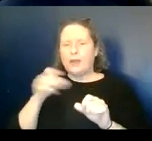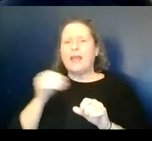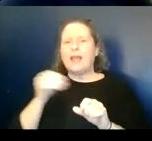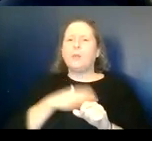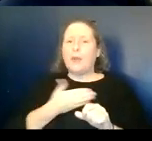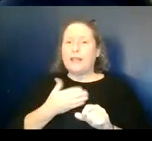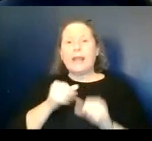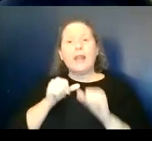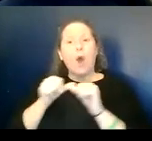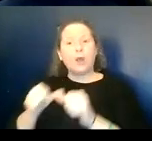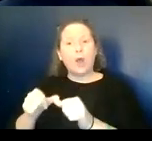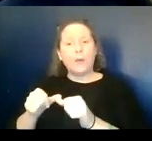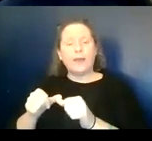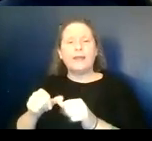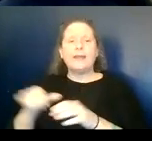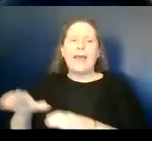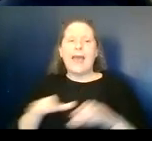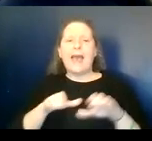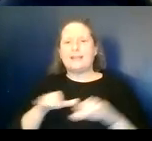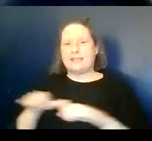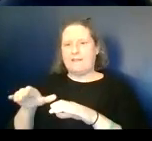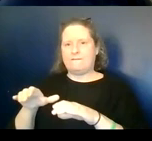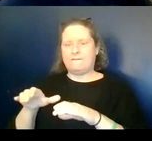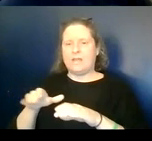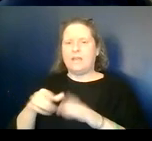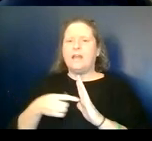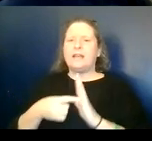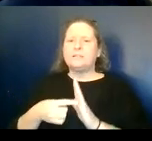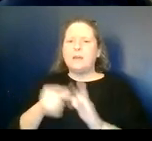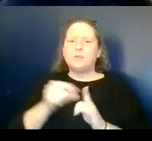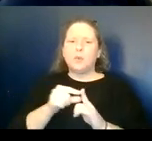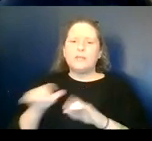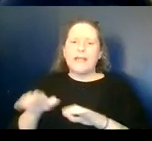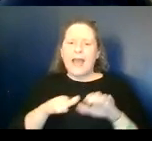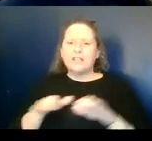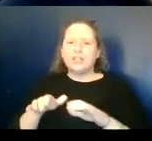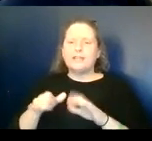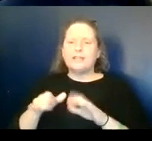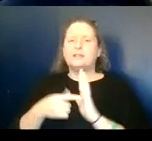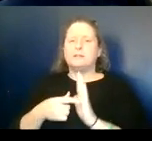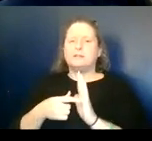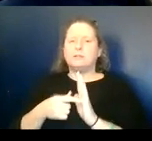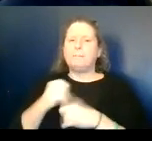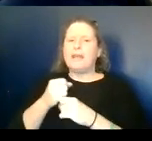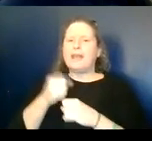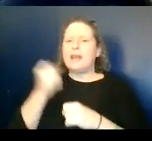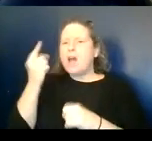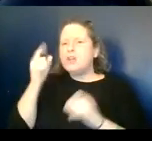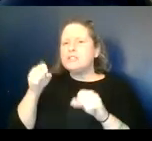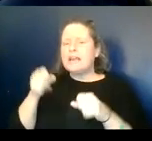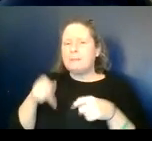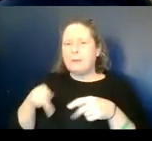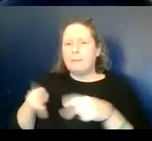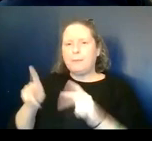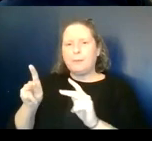It's active, expressed through words and actions that create an understandable permission. It's never